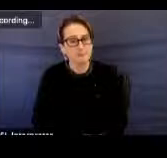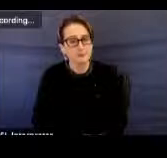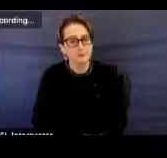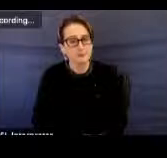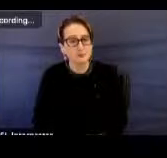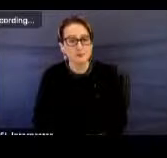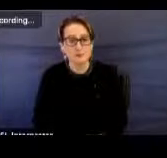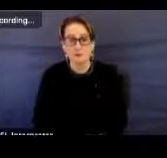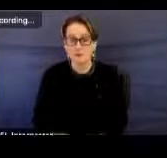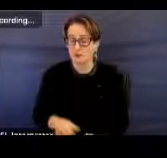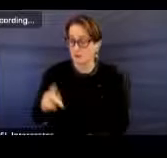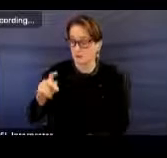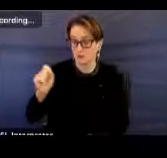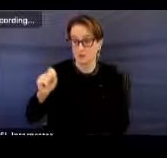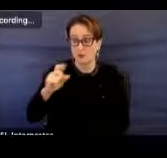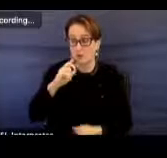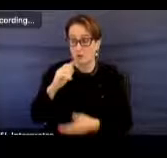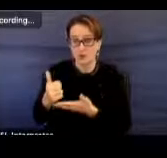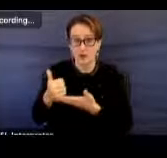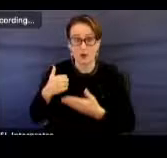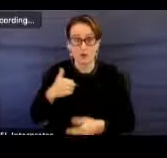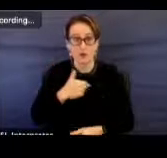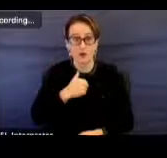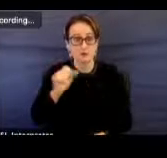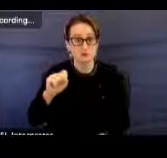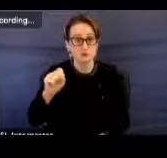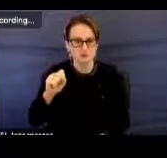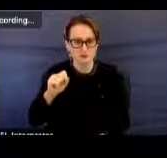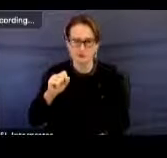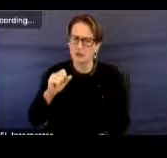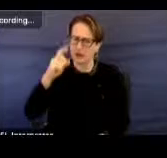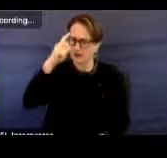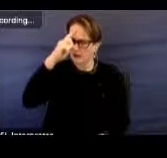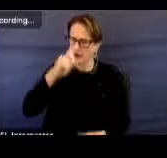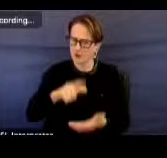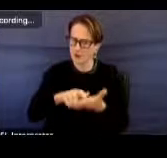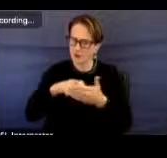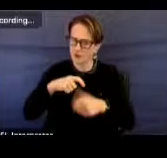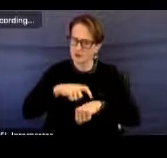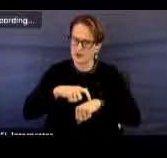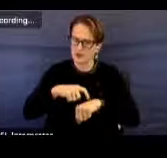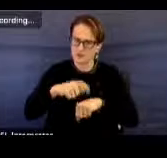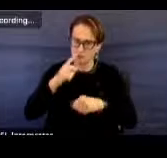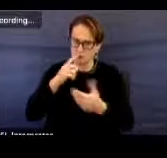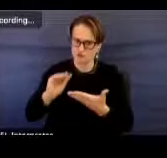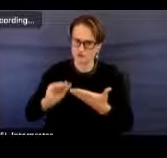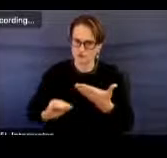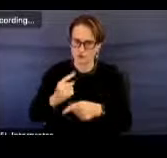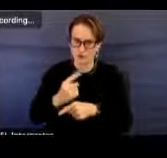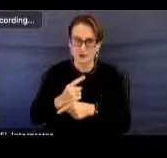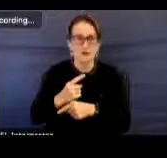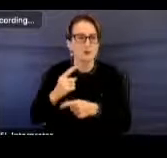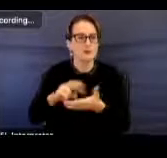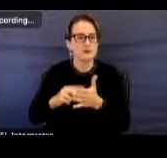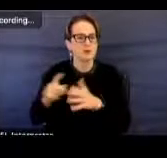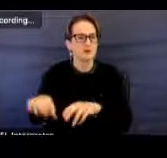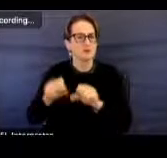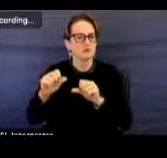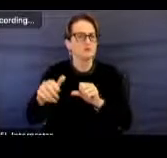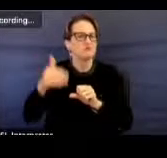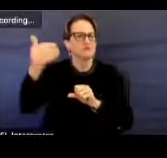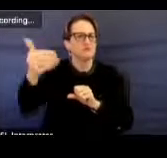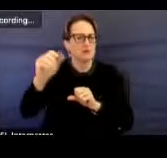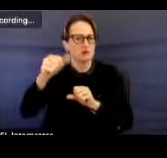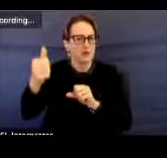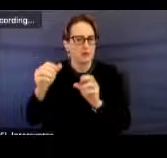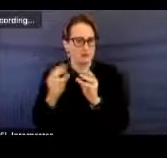Okay, that would be helpful. Let's see. I think that would take you some time though, so we would need to have another meeting at some point. Sure. Yeah.